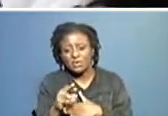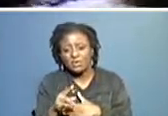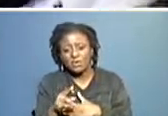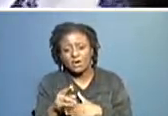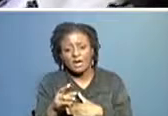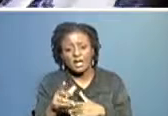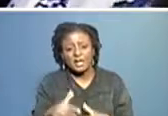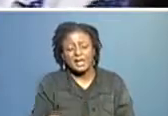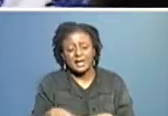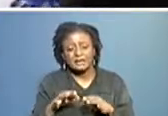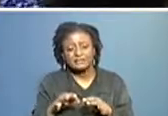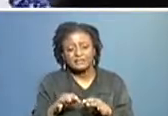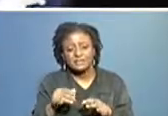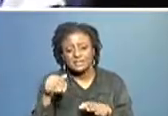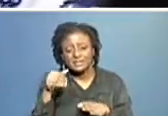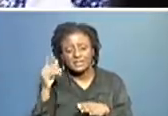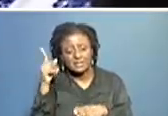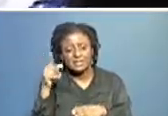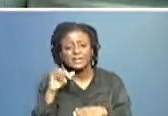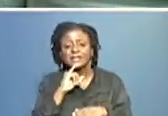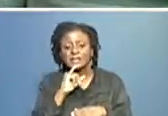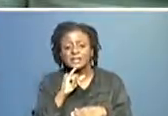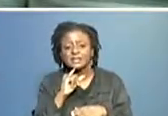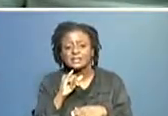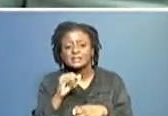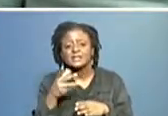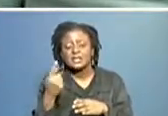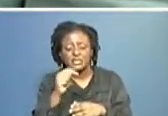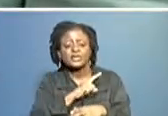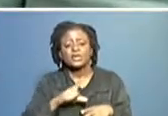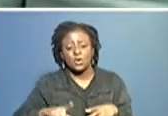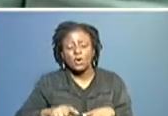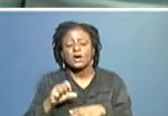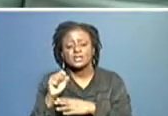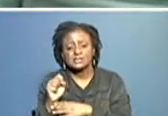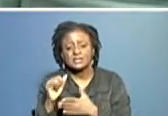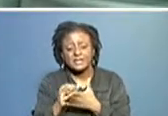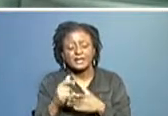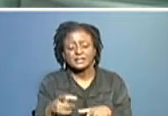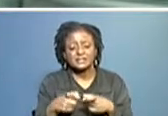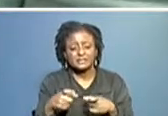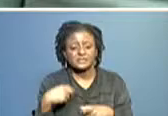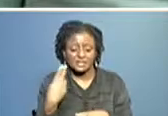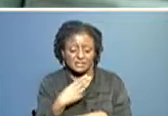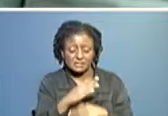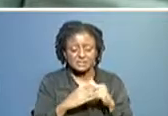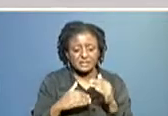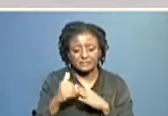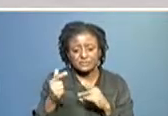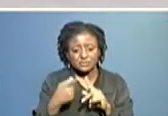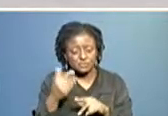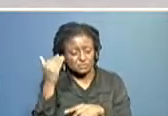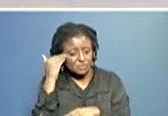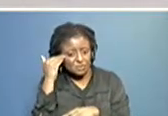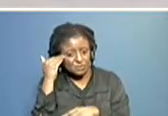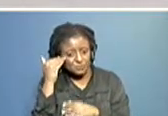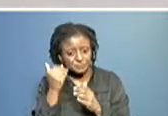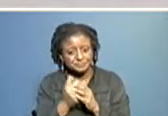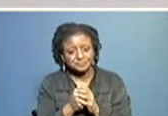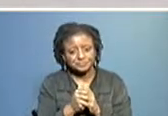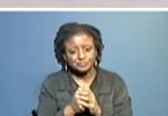and that's how he lived. That gives us the comfort to know. Gives us the comfort to